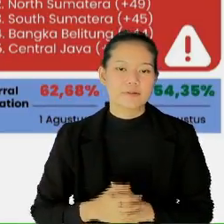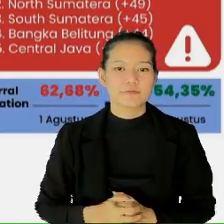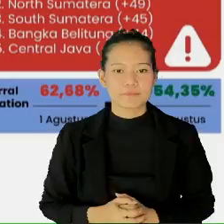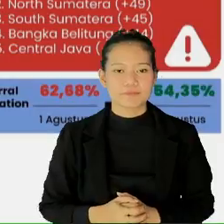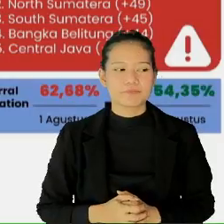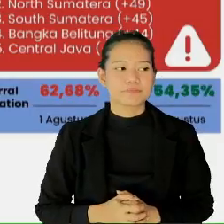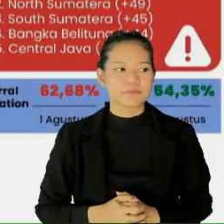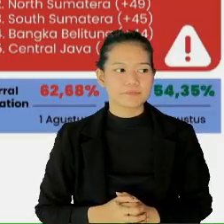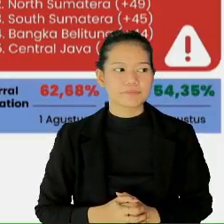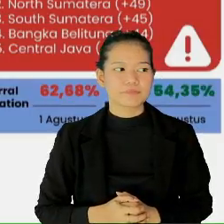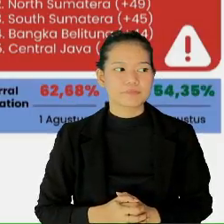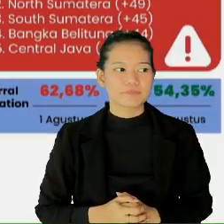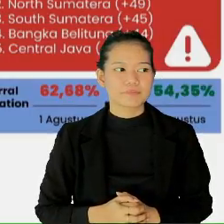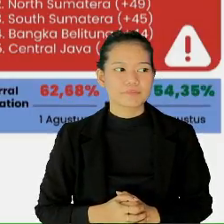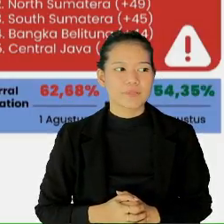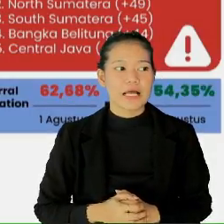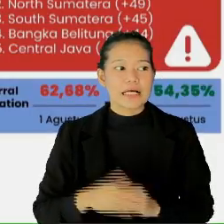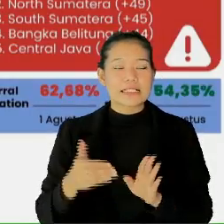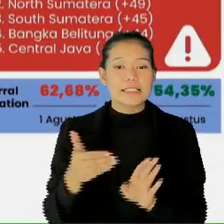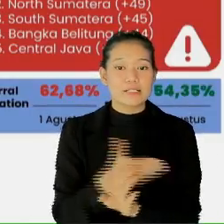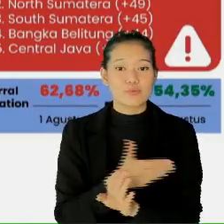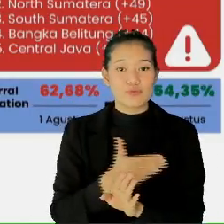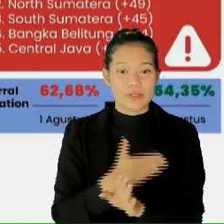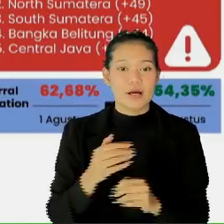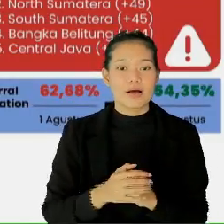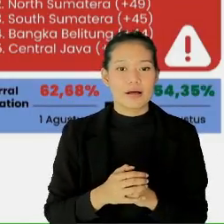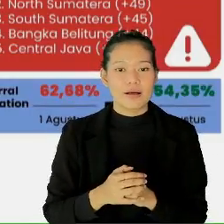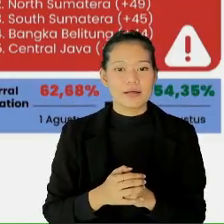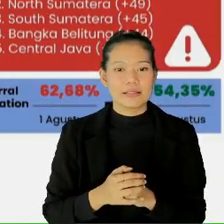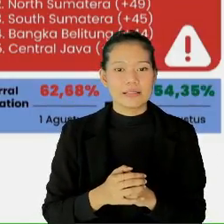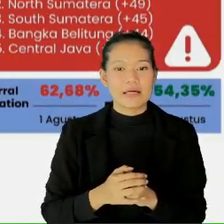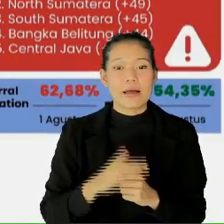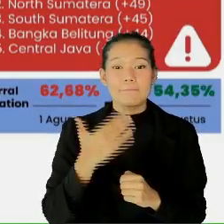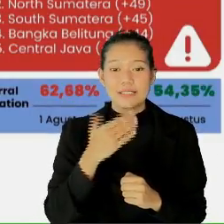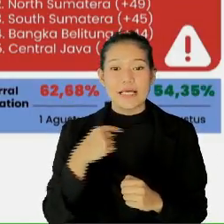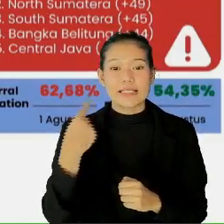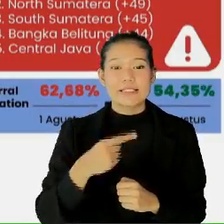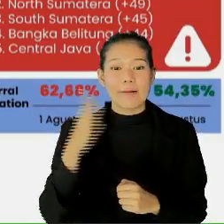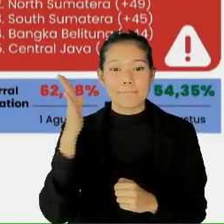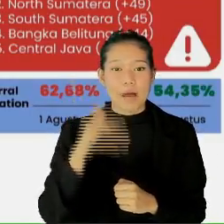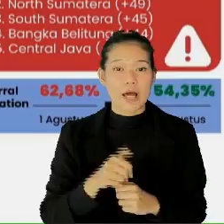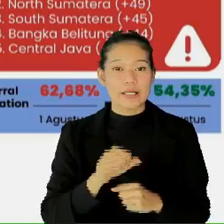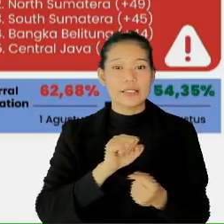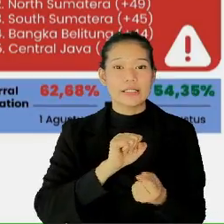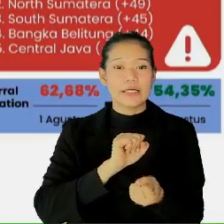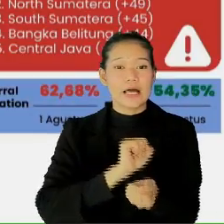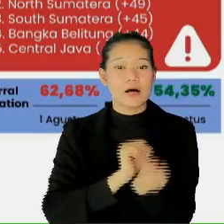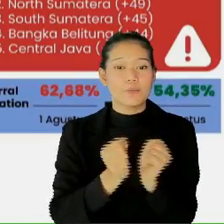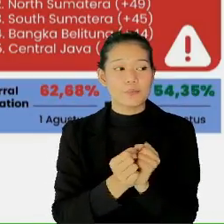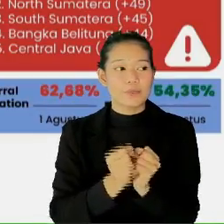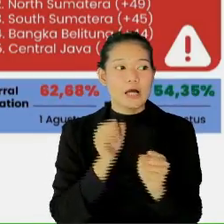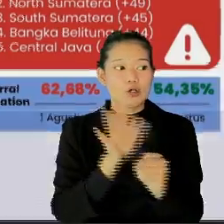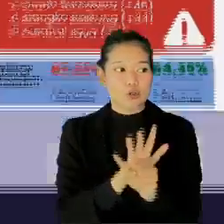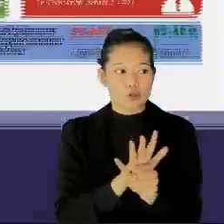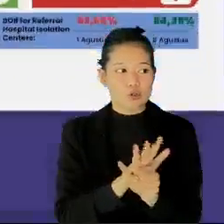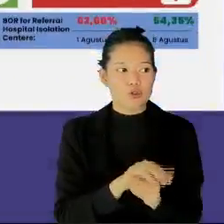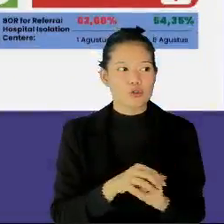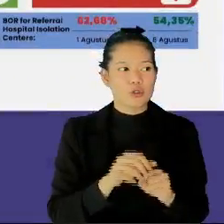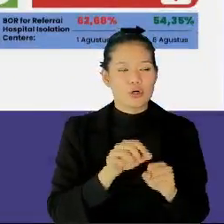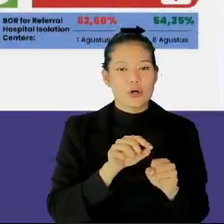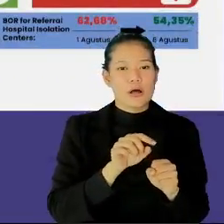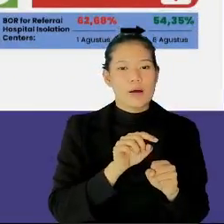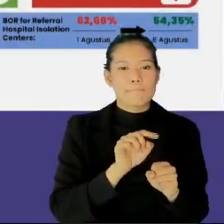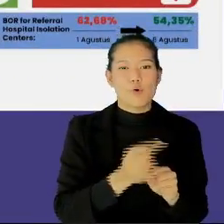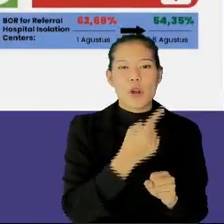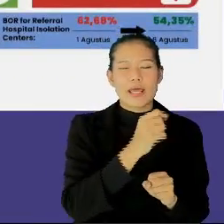the spike. And previously, our daily positive cases ranged from 5,000 to